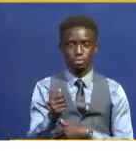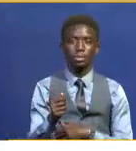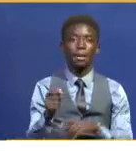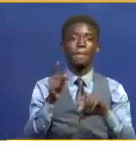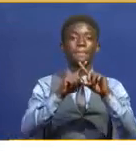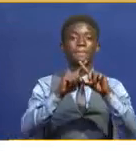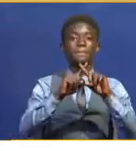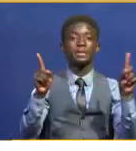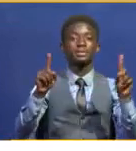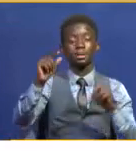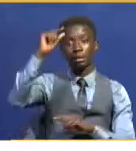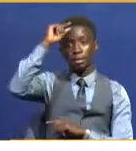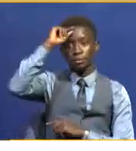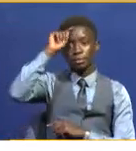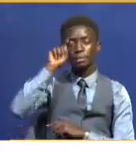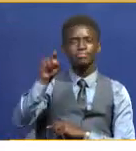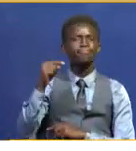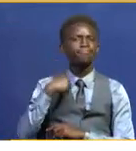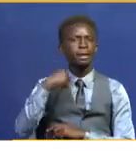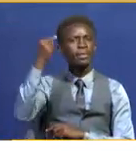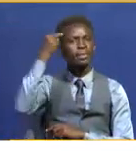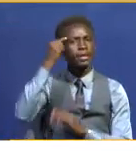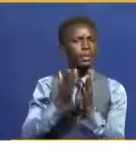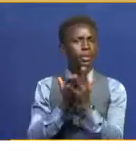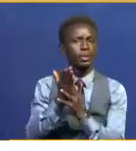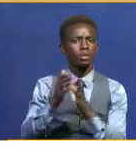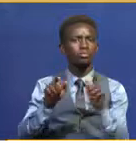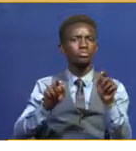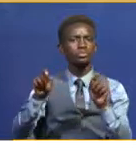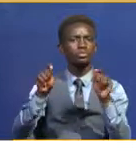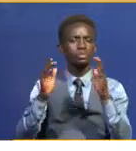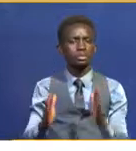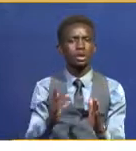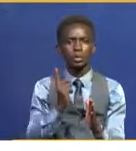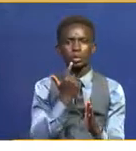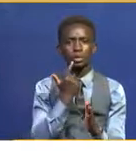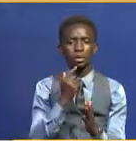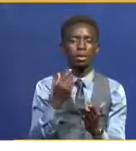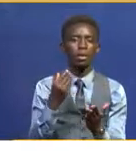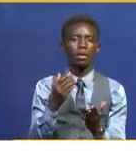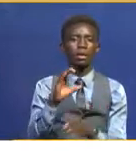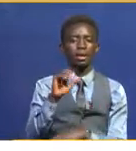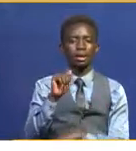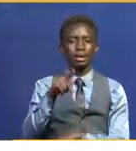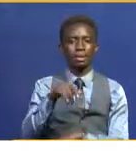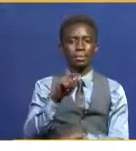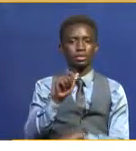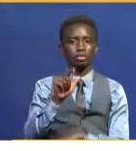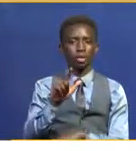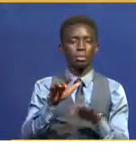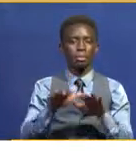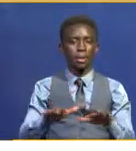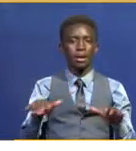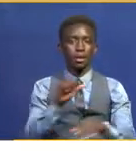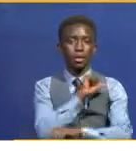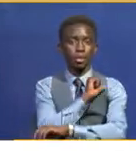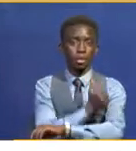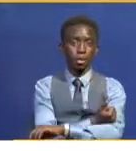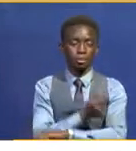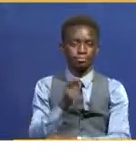But the government, I think through the regulator, the Capital Markets Authority, in a bid to actually